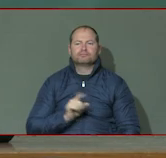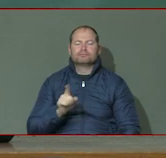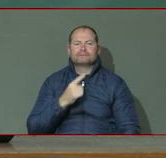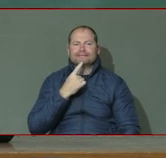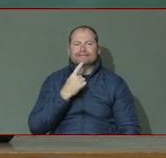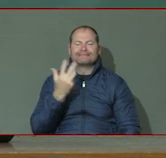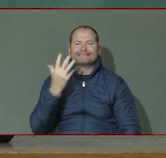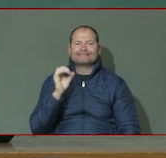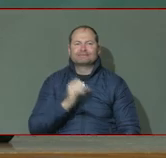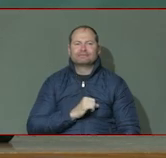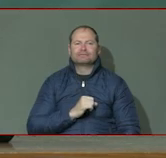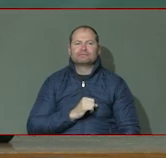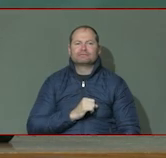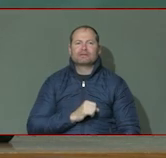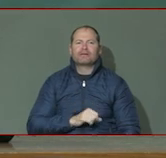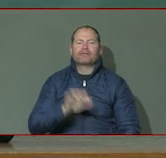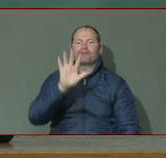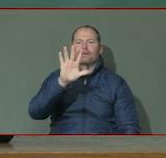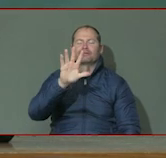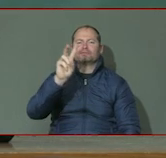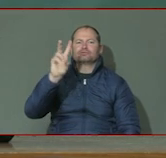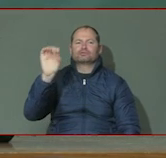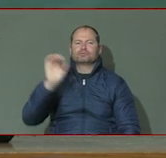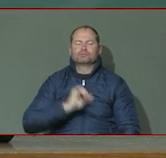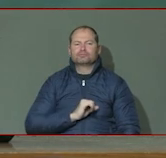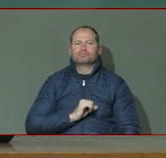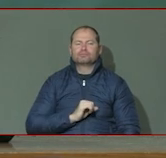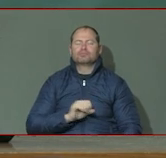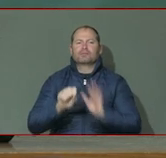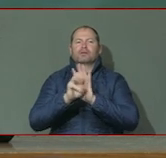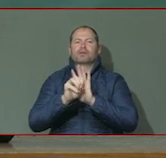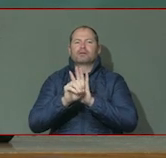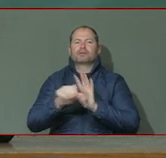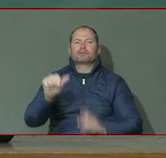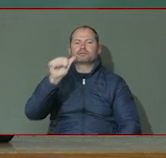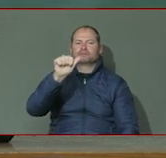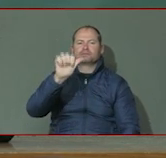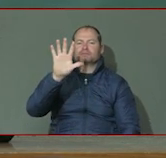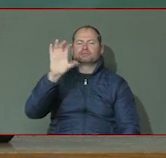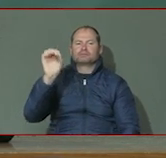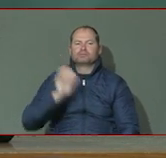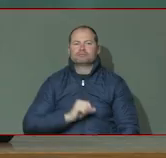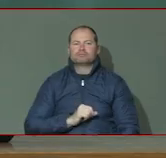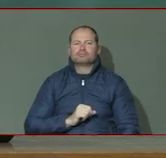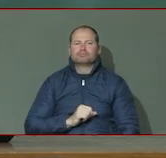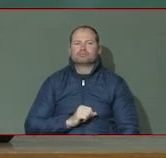now Candy was 520 and the market price was 650.